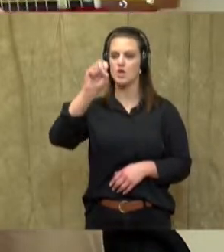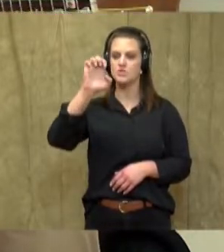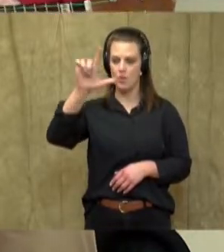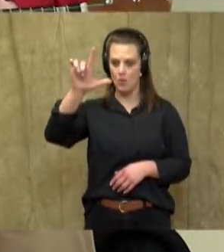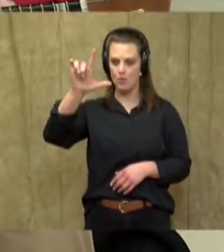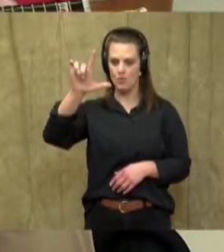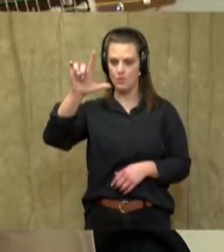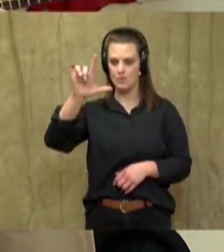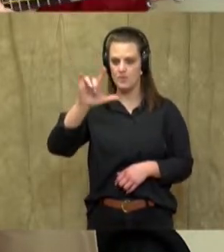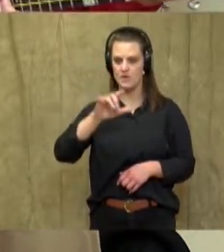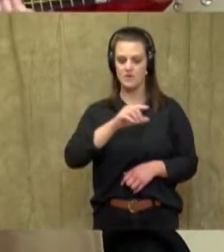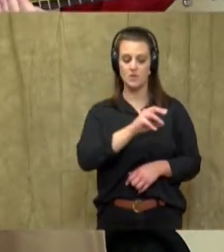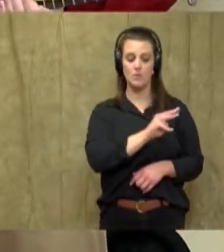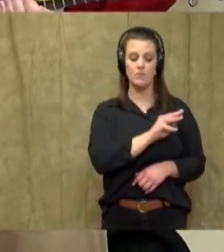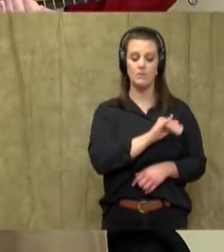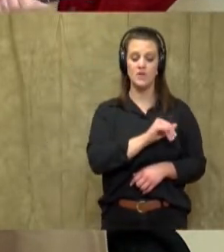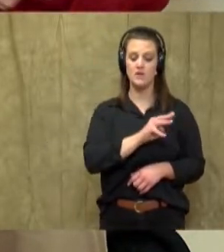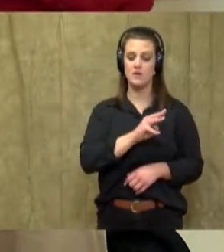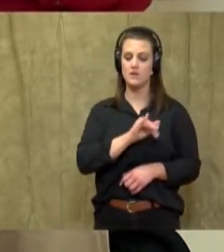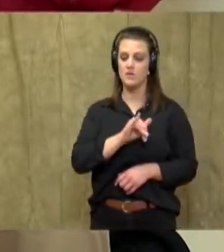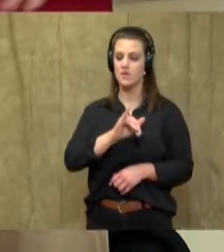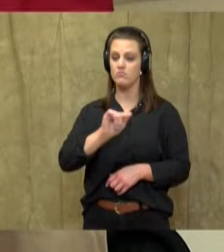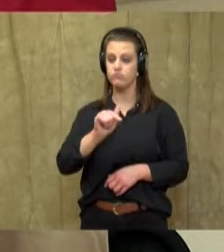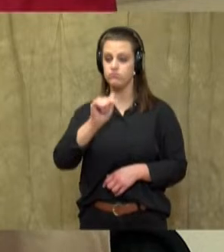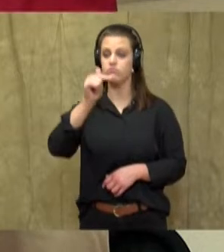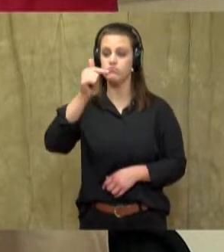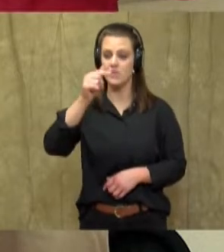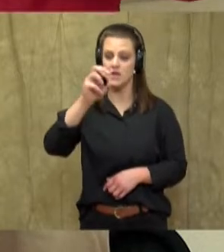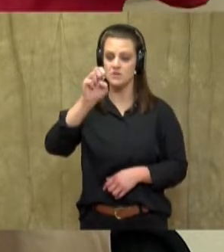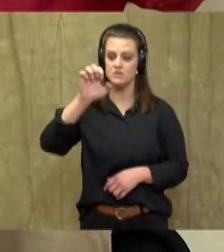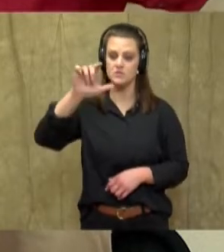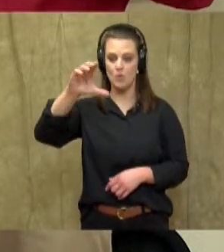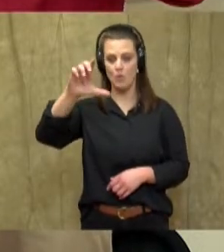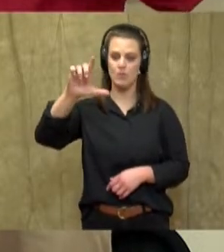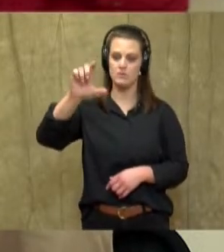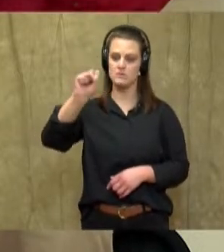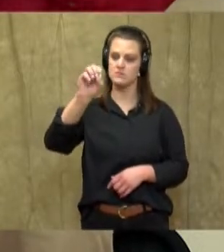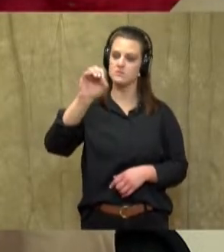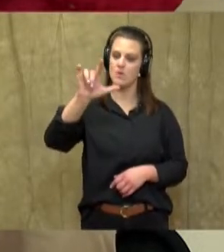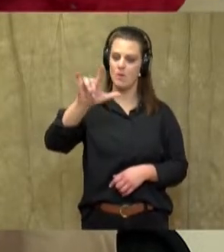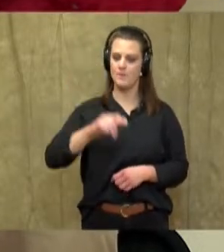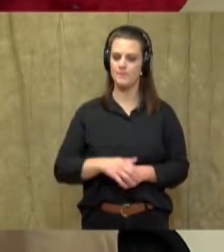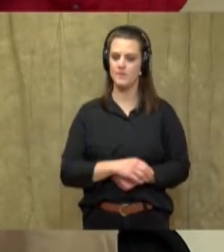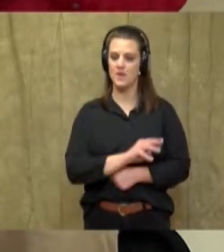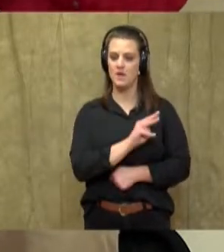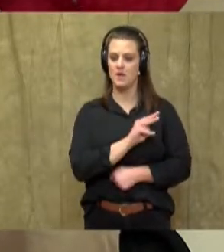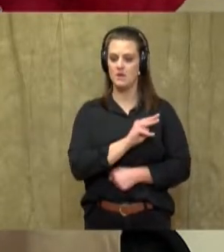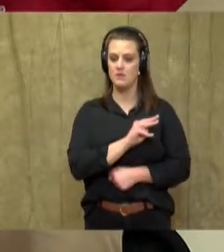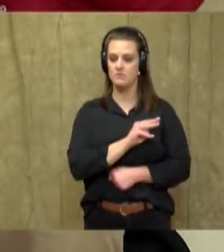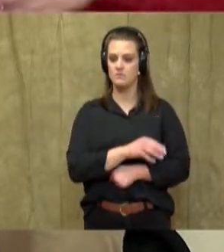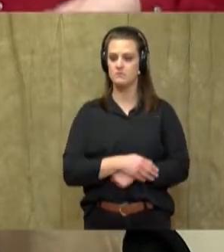me, then moves up in space and up in pitch to so.